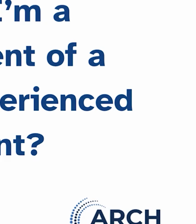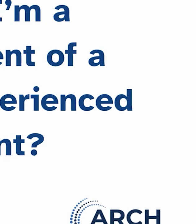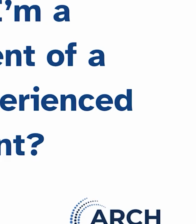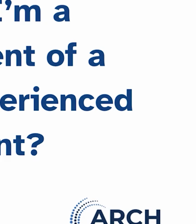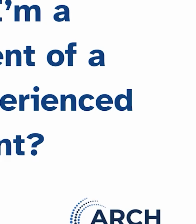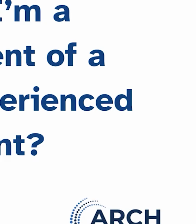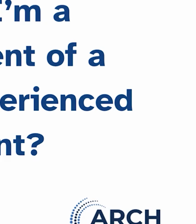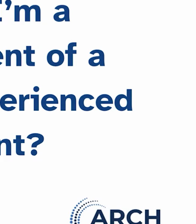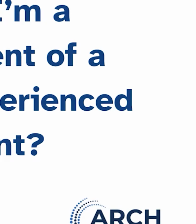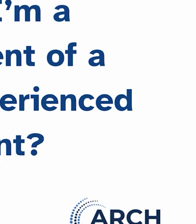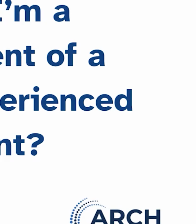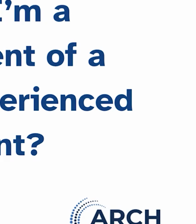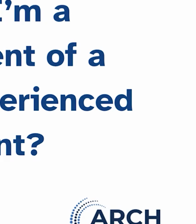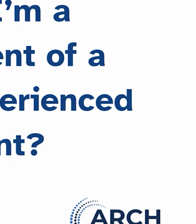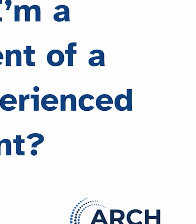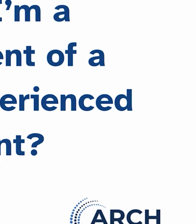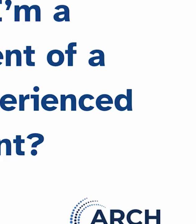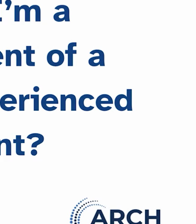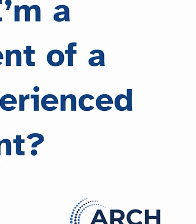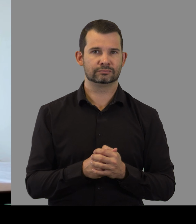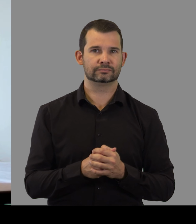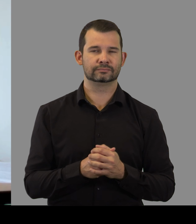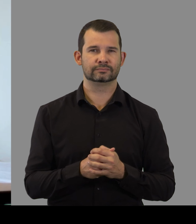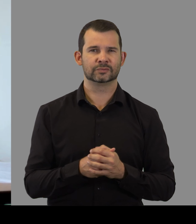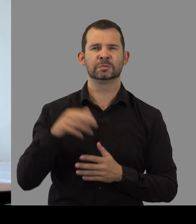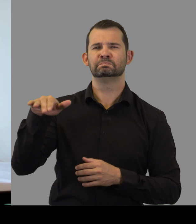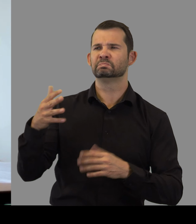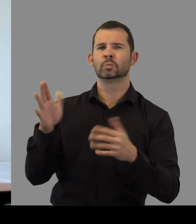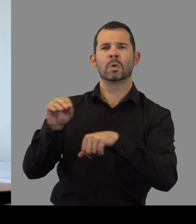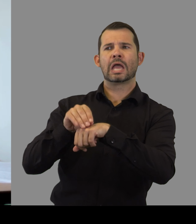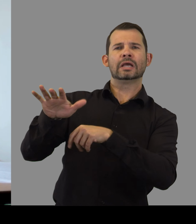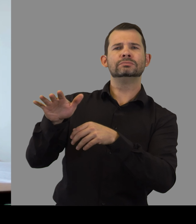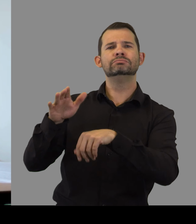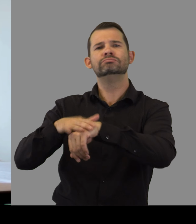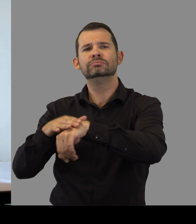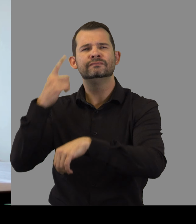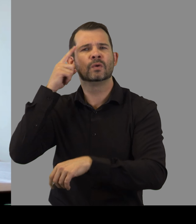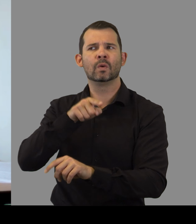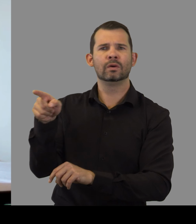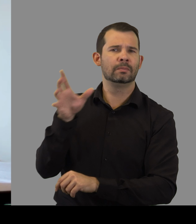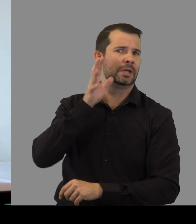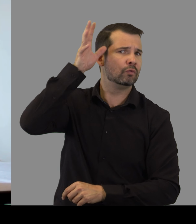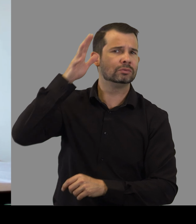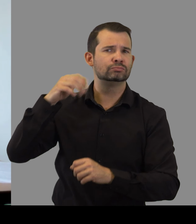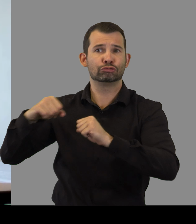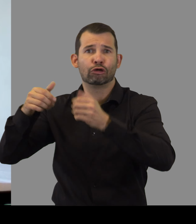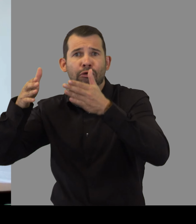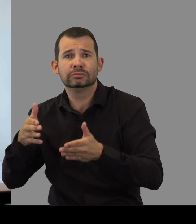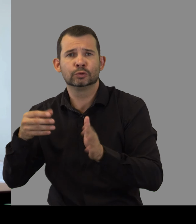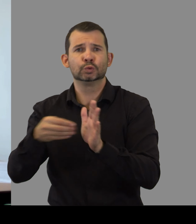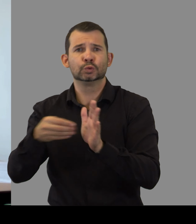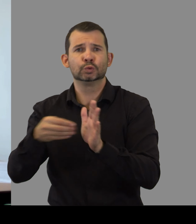parent of a student who has experienced physical restraint? So what is your advice to parents and guardians and